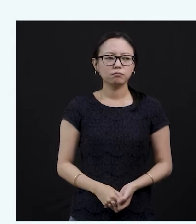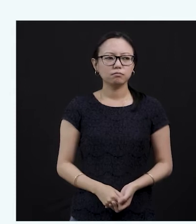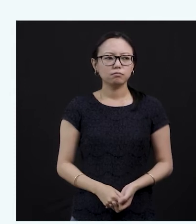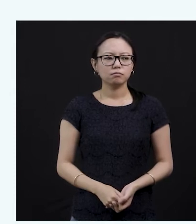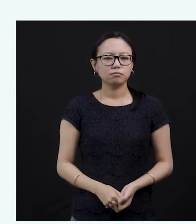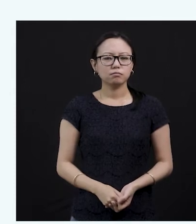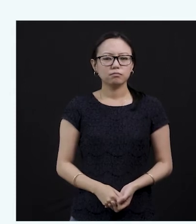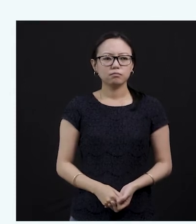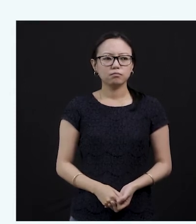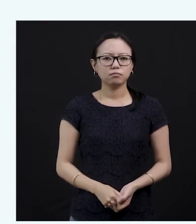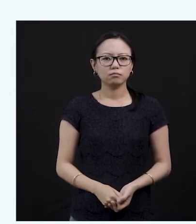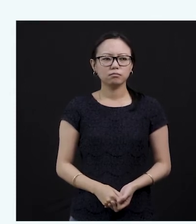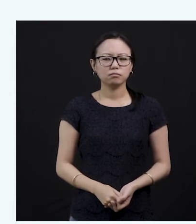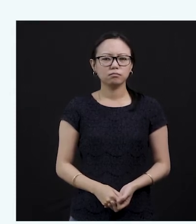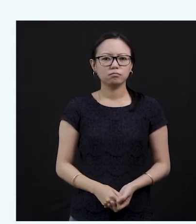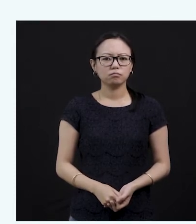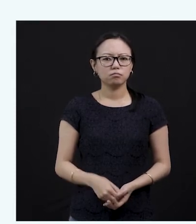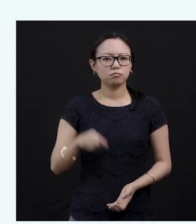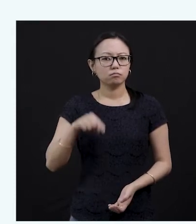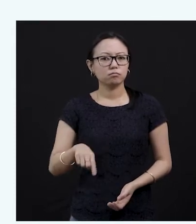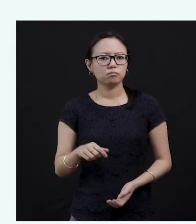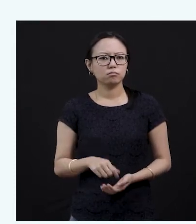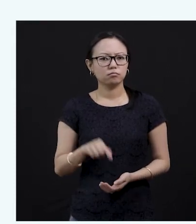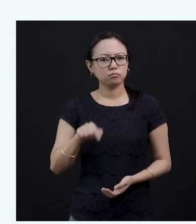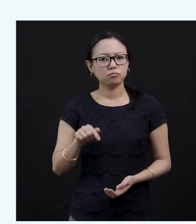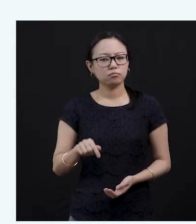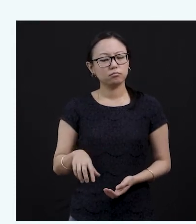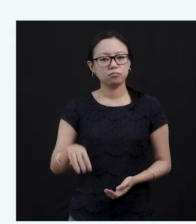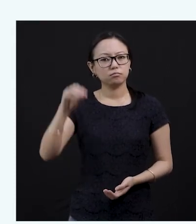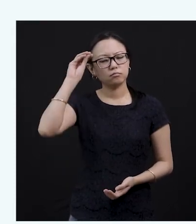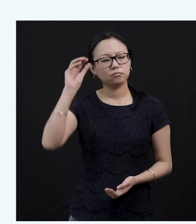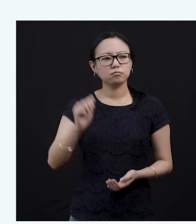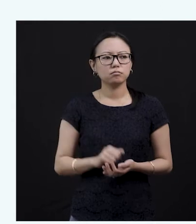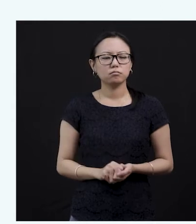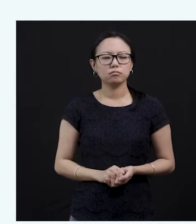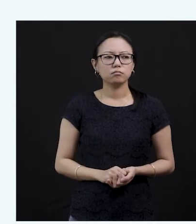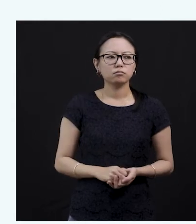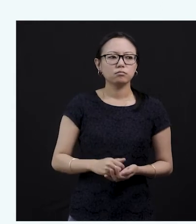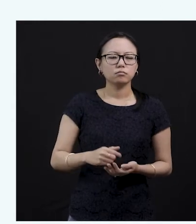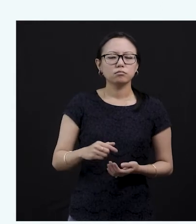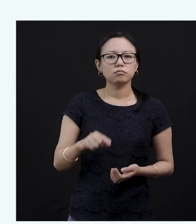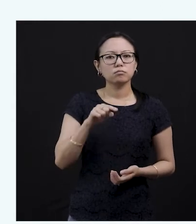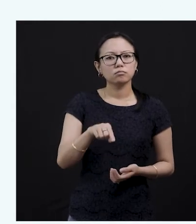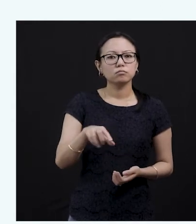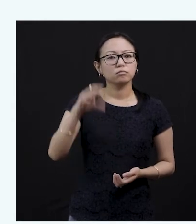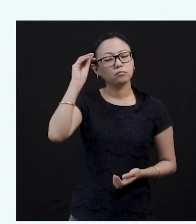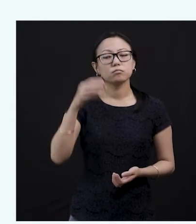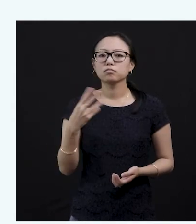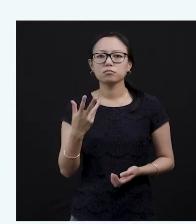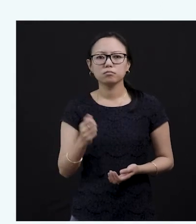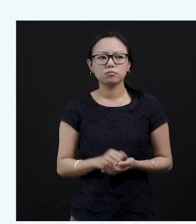So in this new chapter, in the remaining portion of the chapter, you are going to